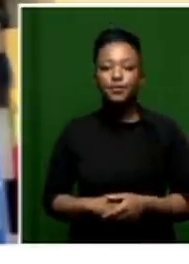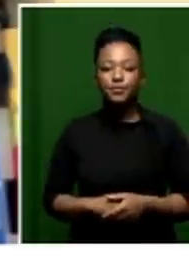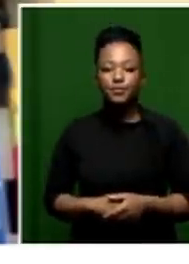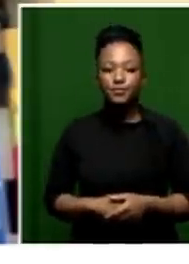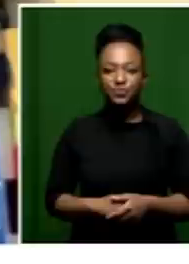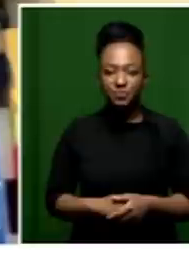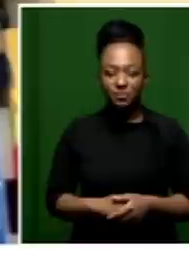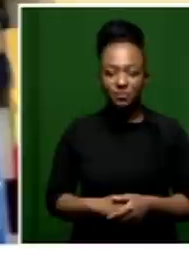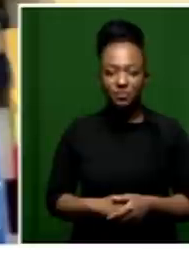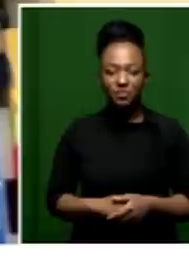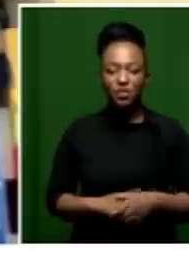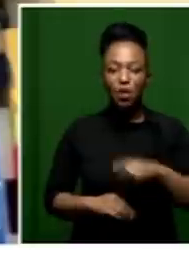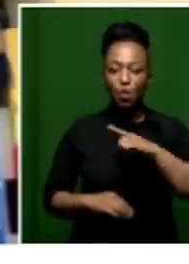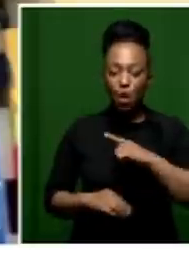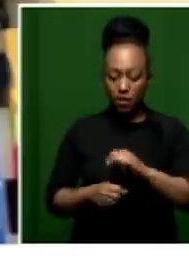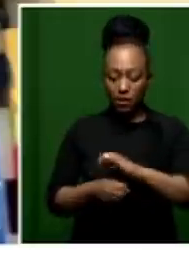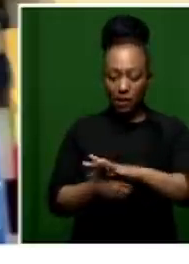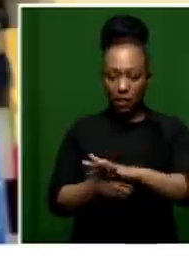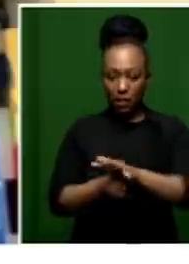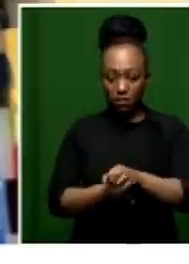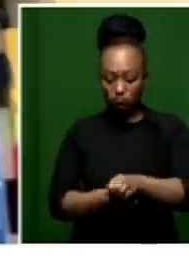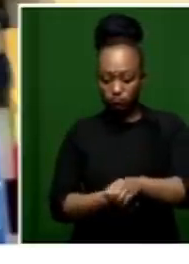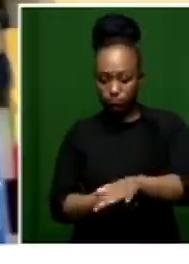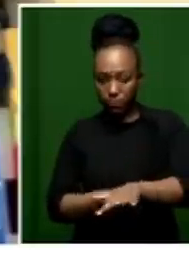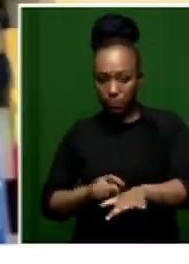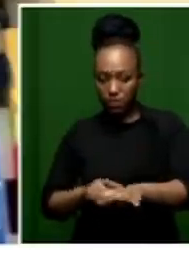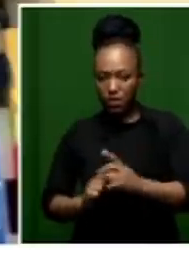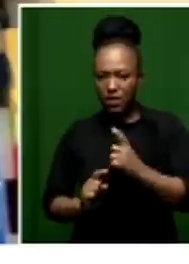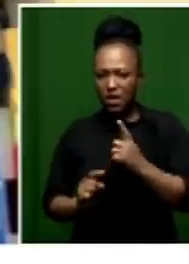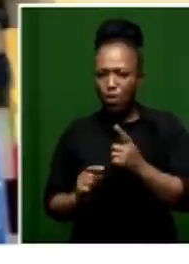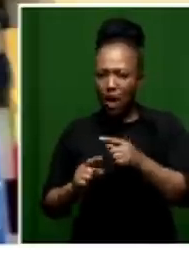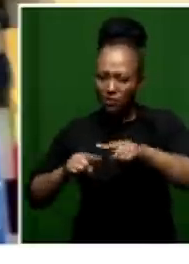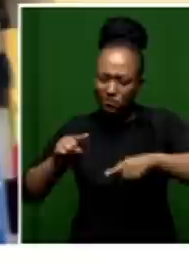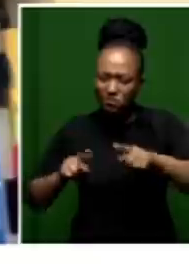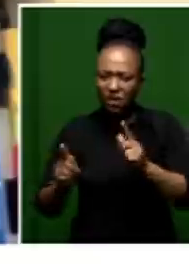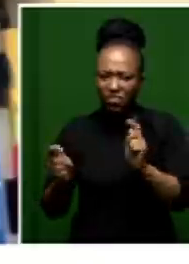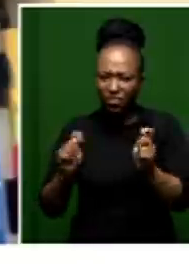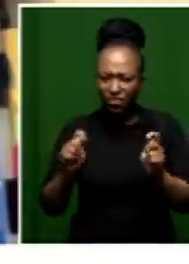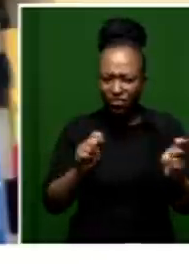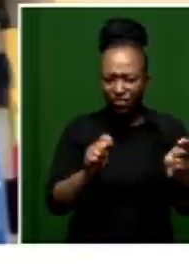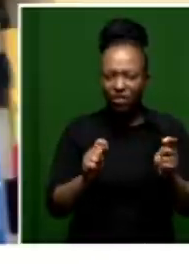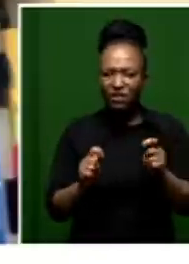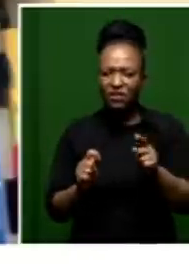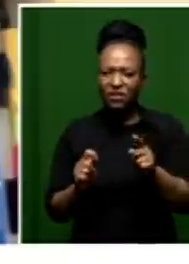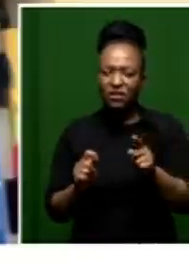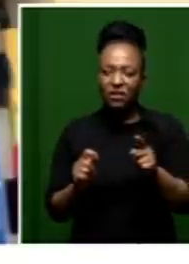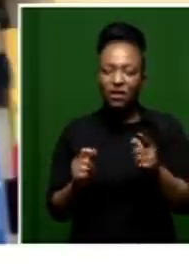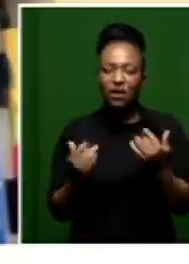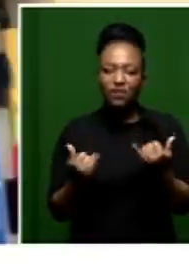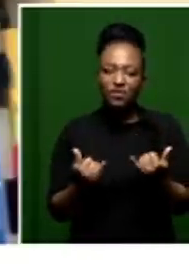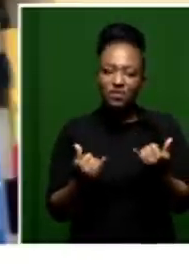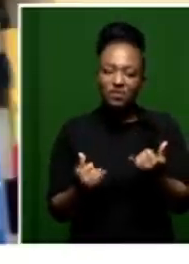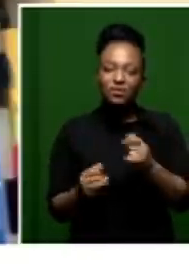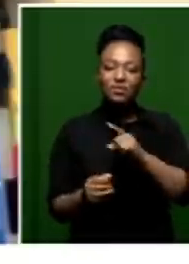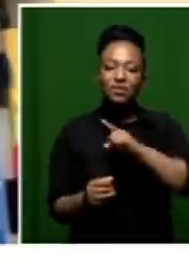that this variant has many different mutations on the spike protein. That's